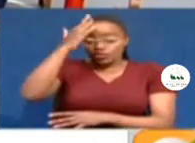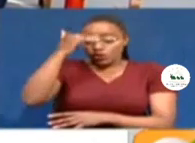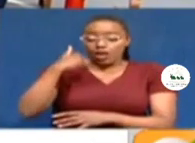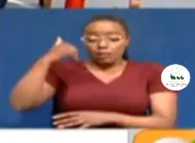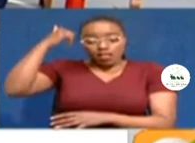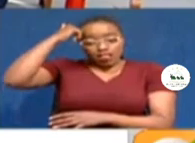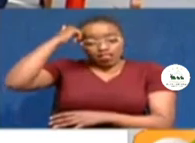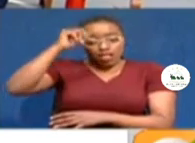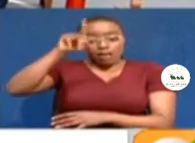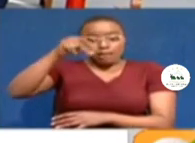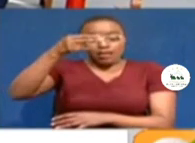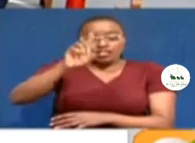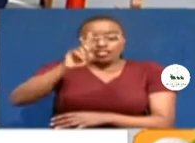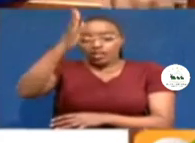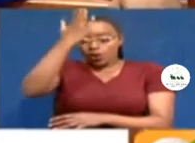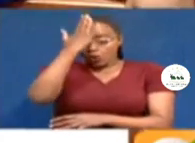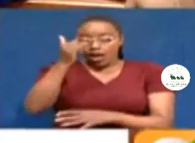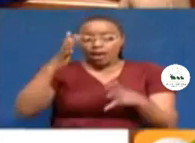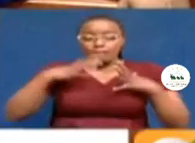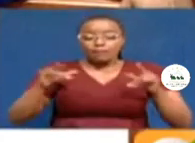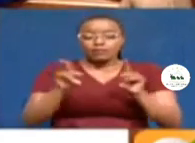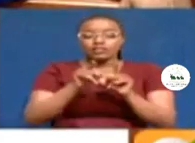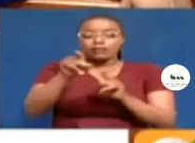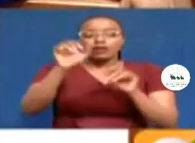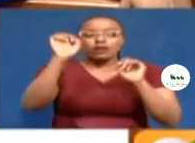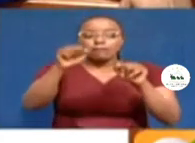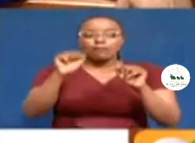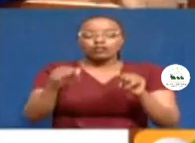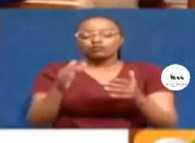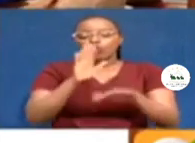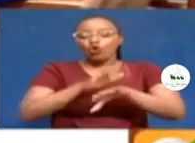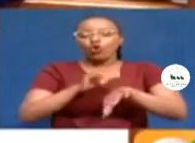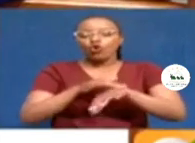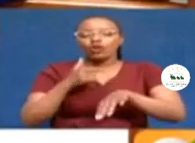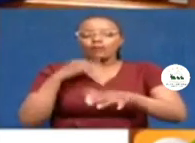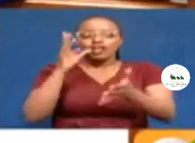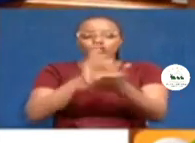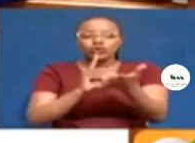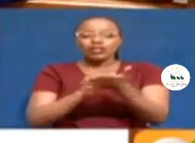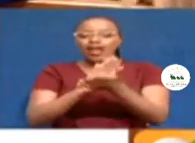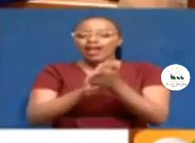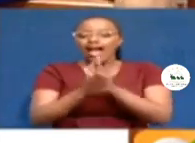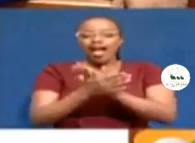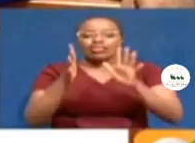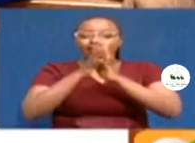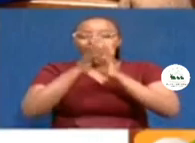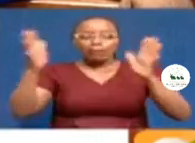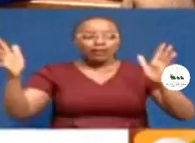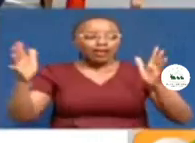did a PhD was so that people like you can refer to me as doctor. Nothing